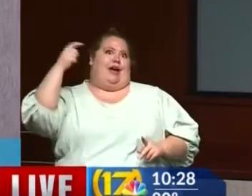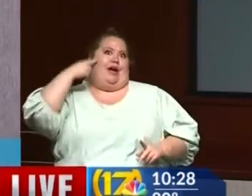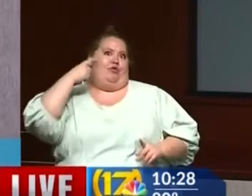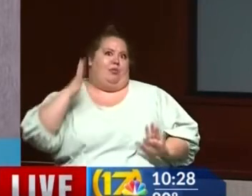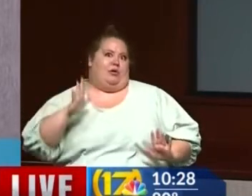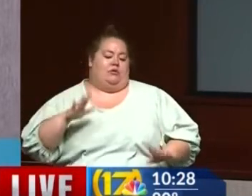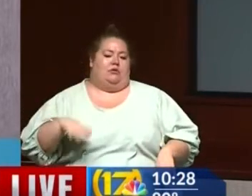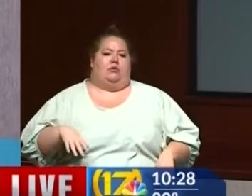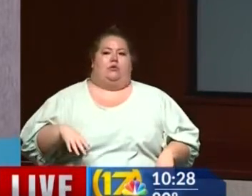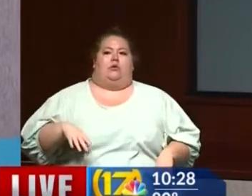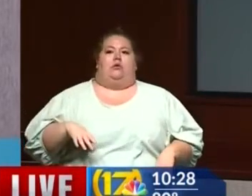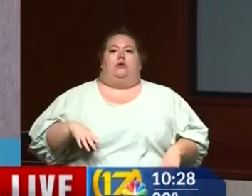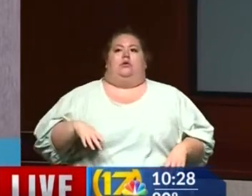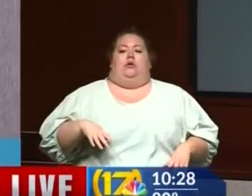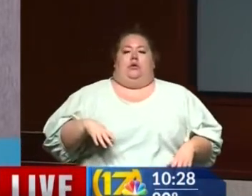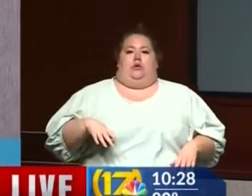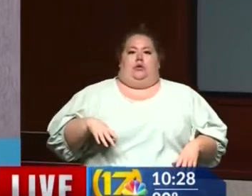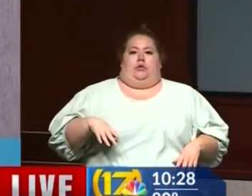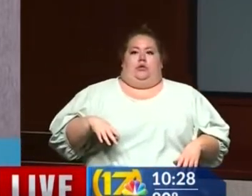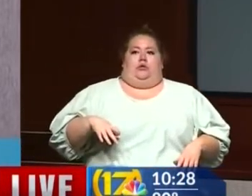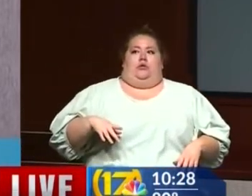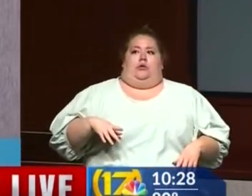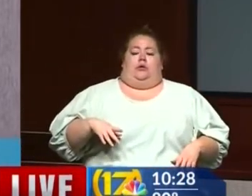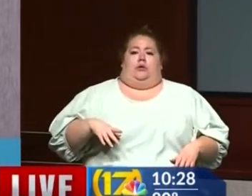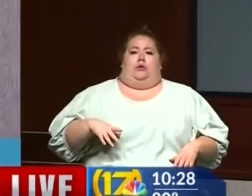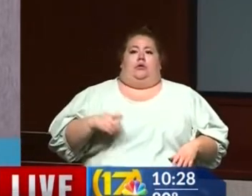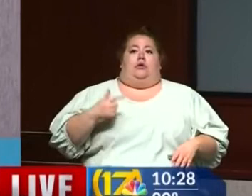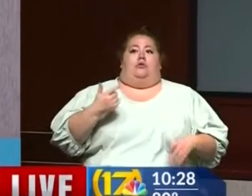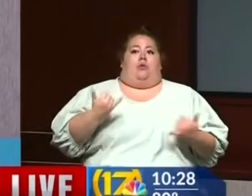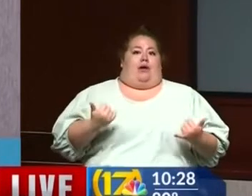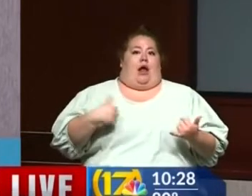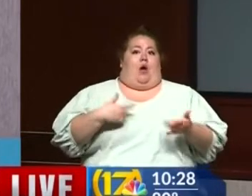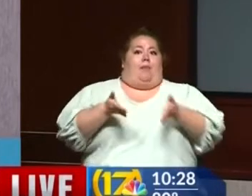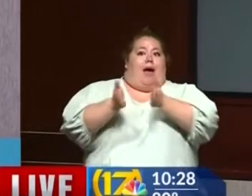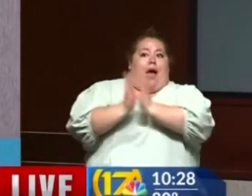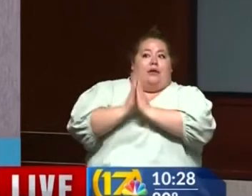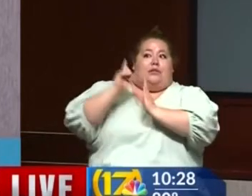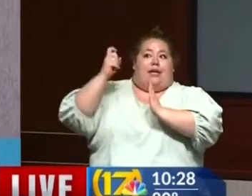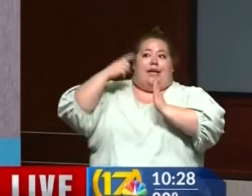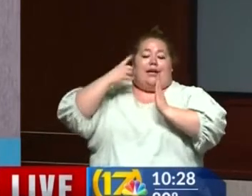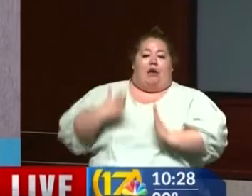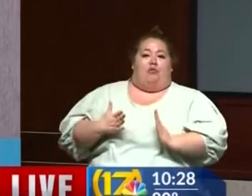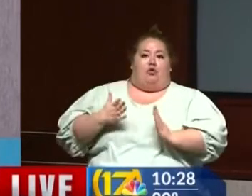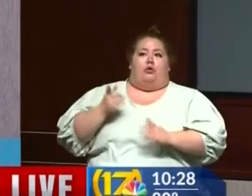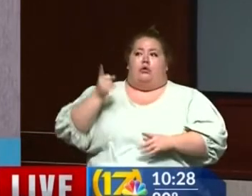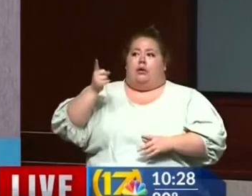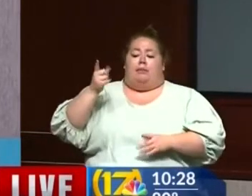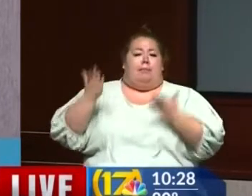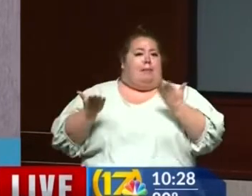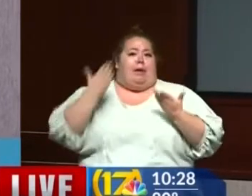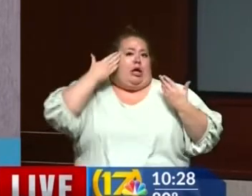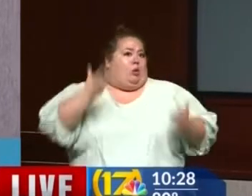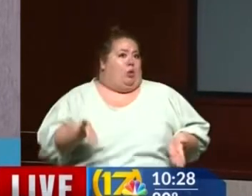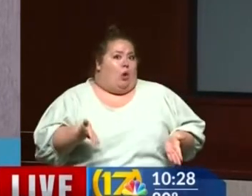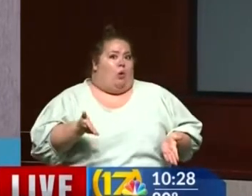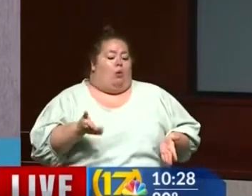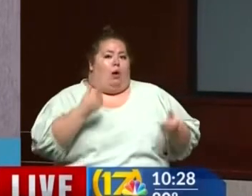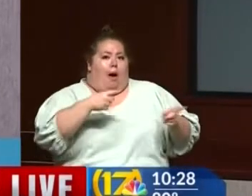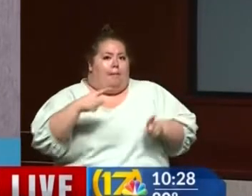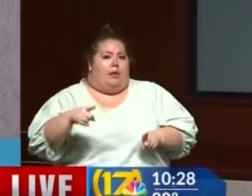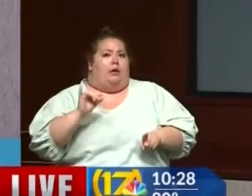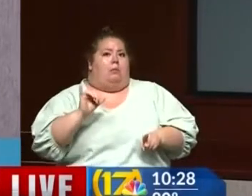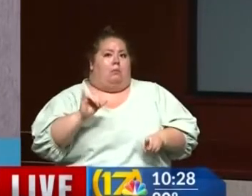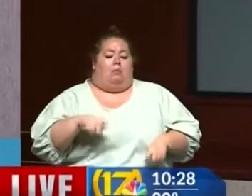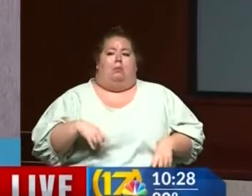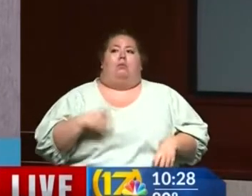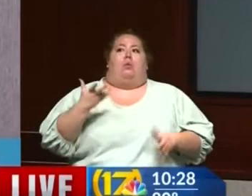What we're asking, I don't think the governor knows about this, to be fair. We want him to know about it, and we want him to do something about it. We